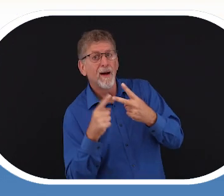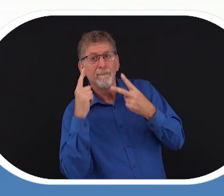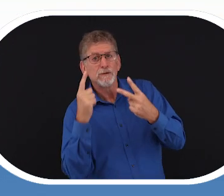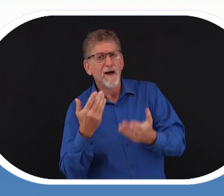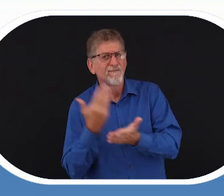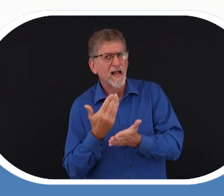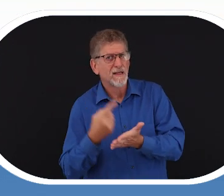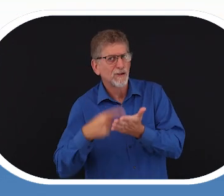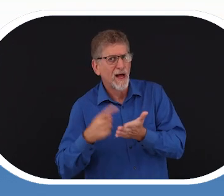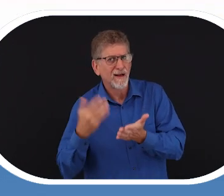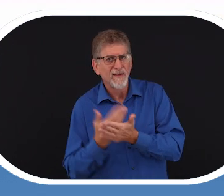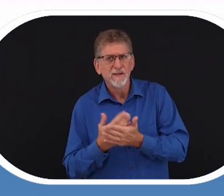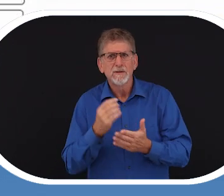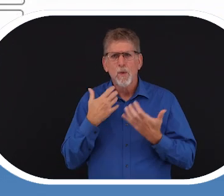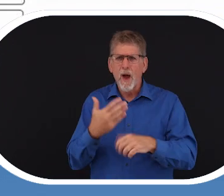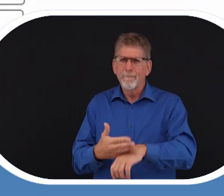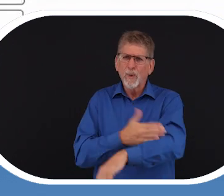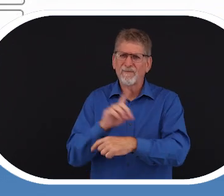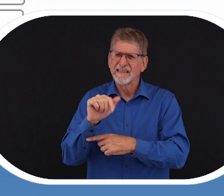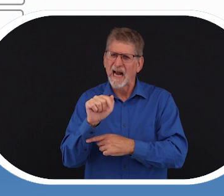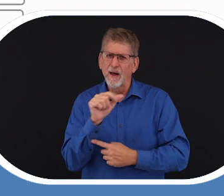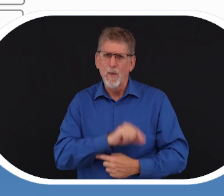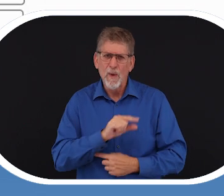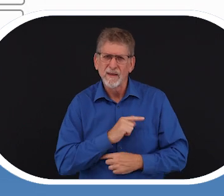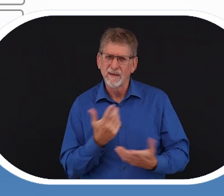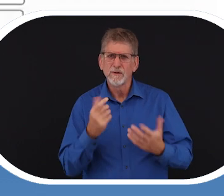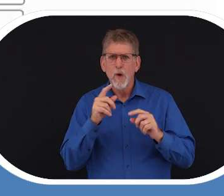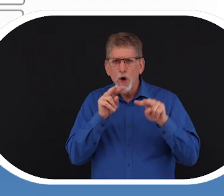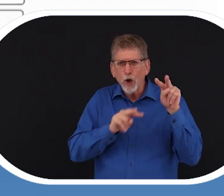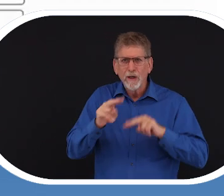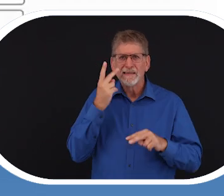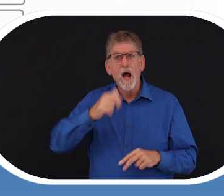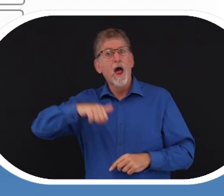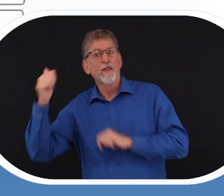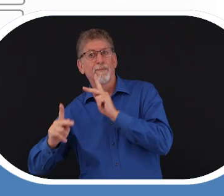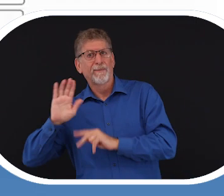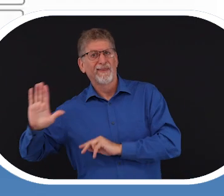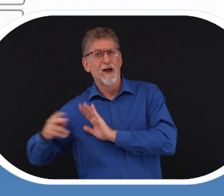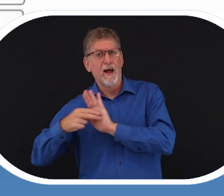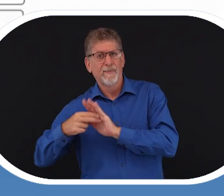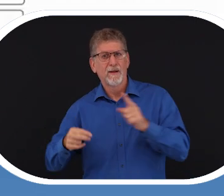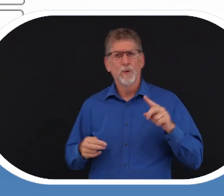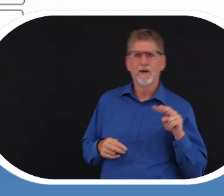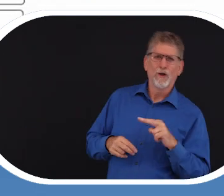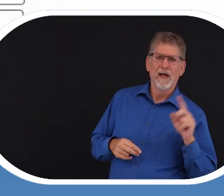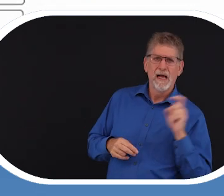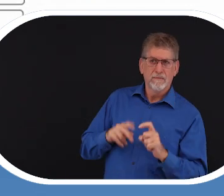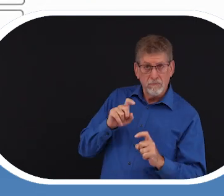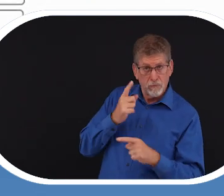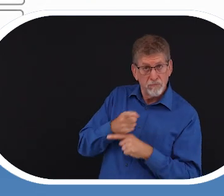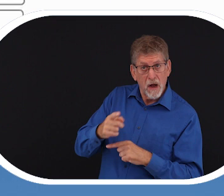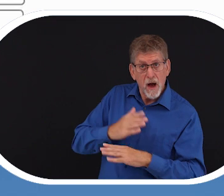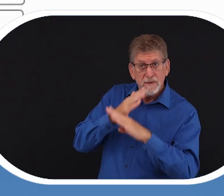to try to improve our data quality as much as possible. And here you're shown other people's labels, and you're just asked, is this an obstacle? Is this a